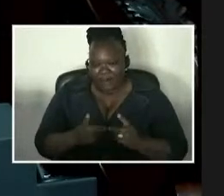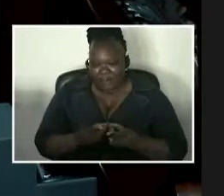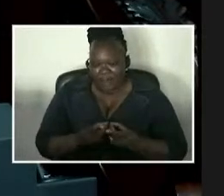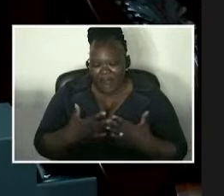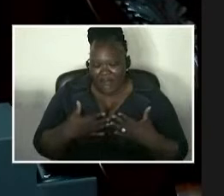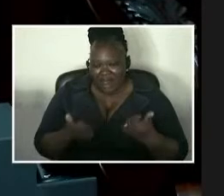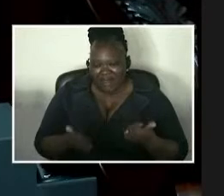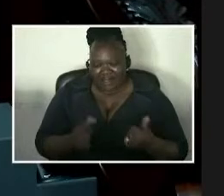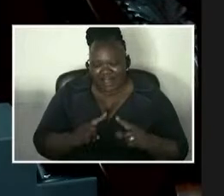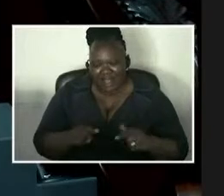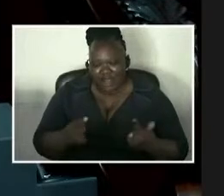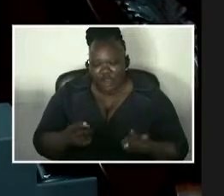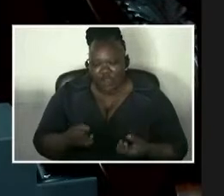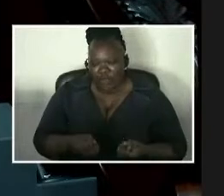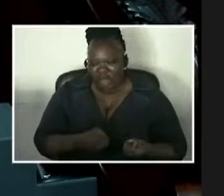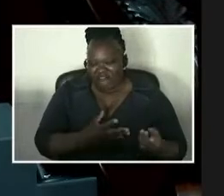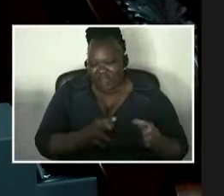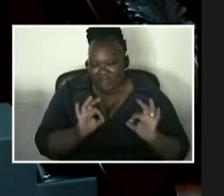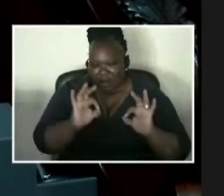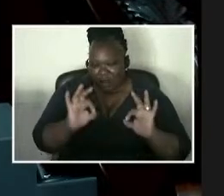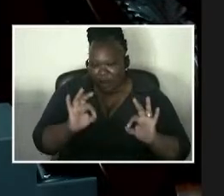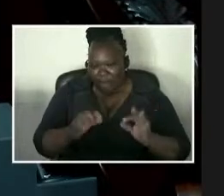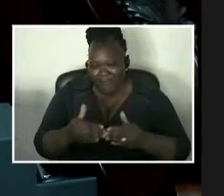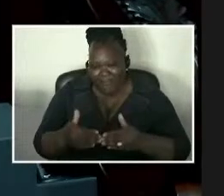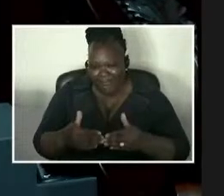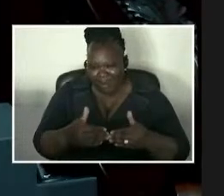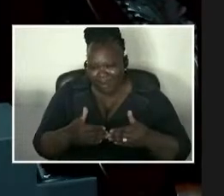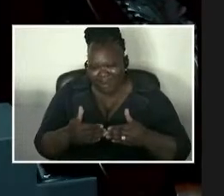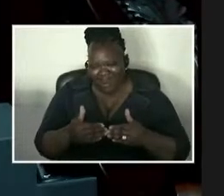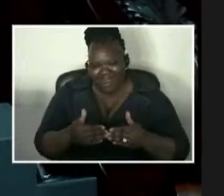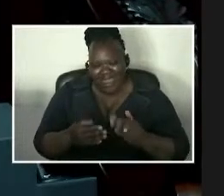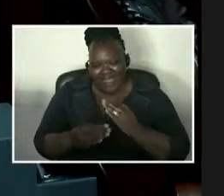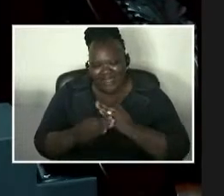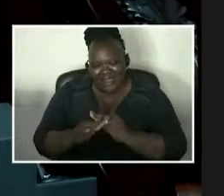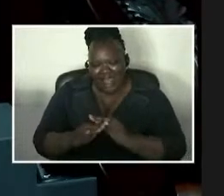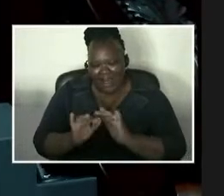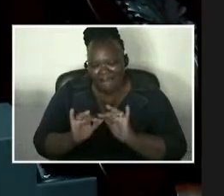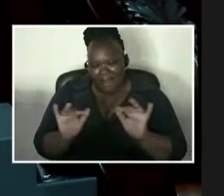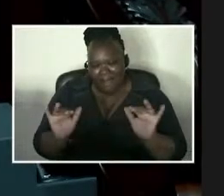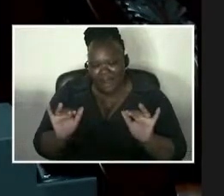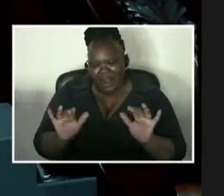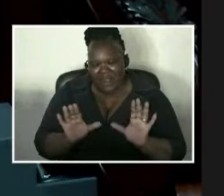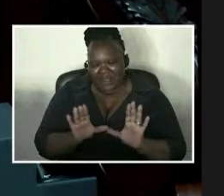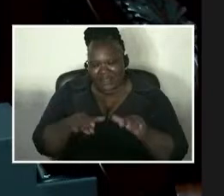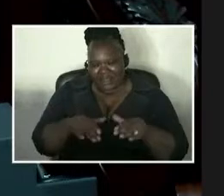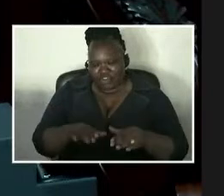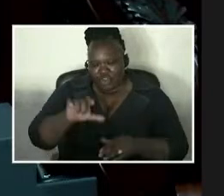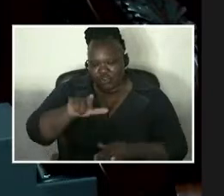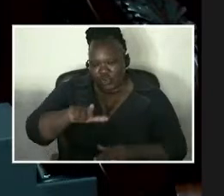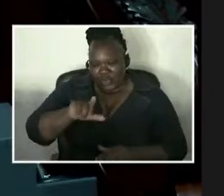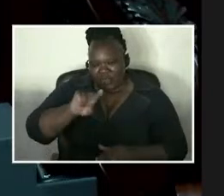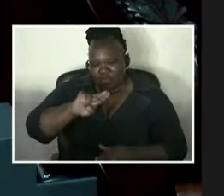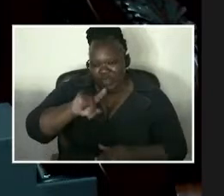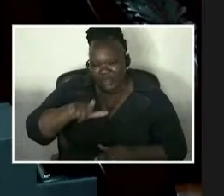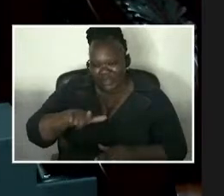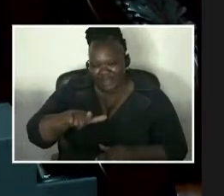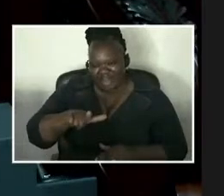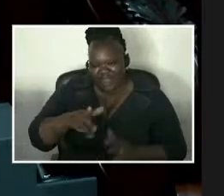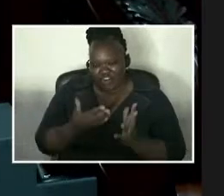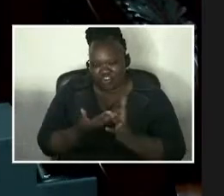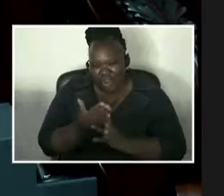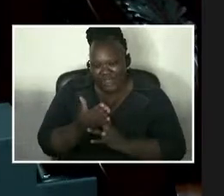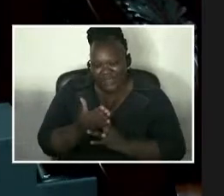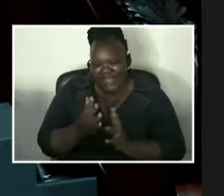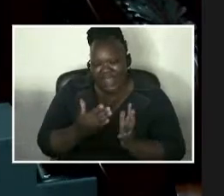proper care and recovery for the sick it completely denies people the section 27 rights and the access